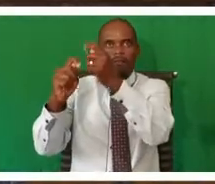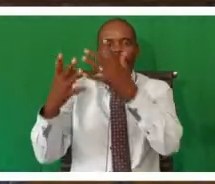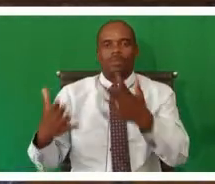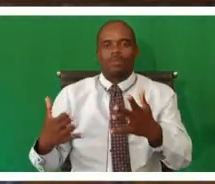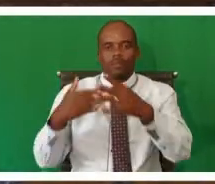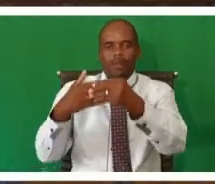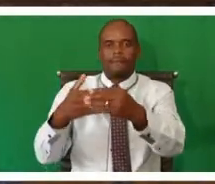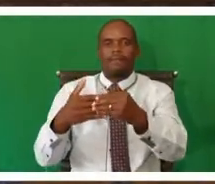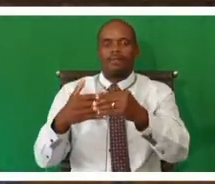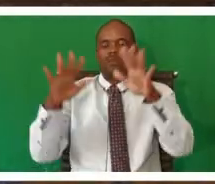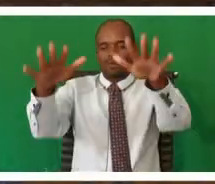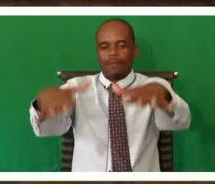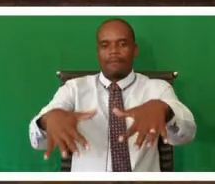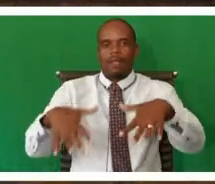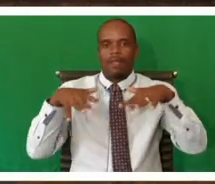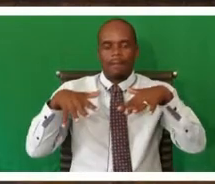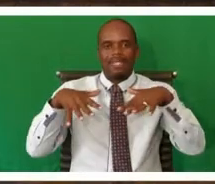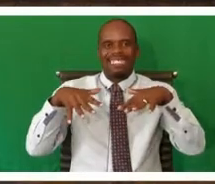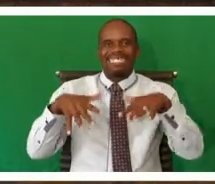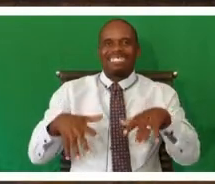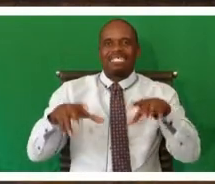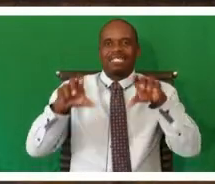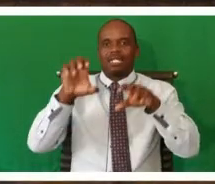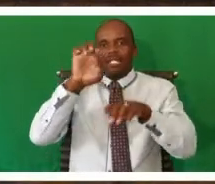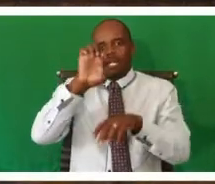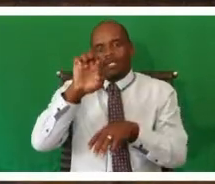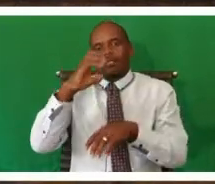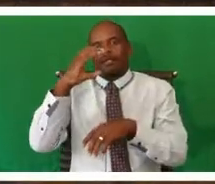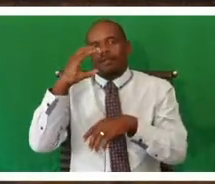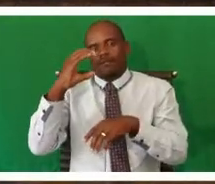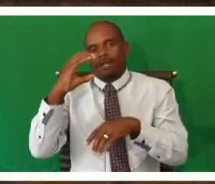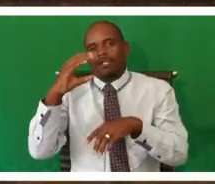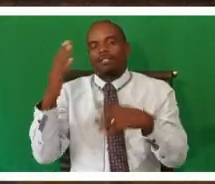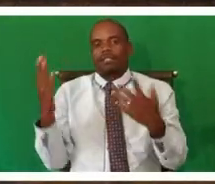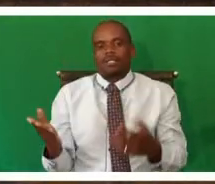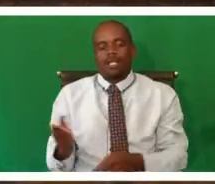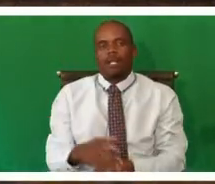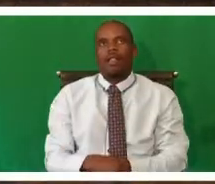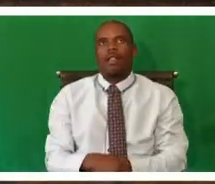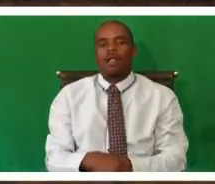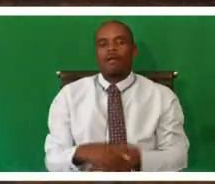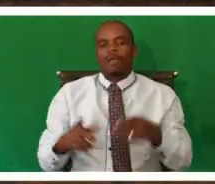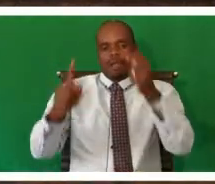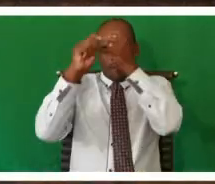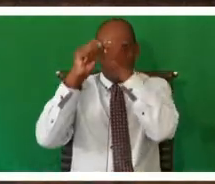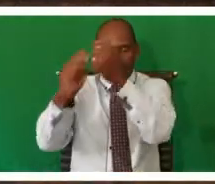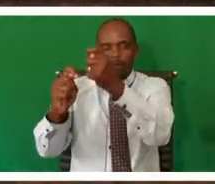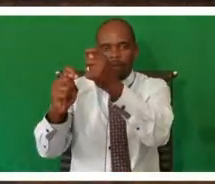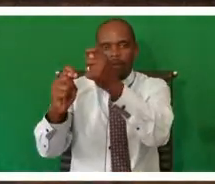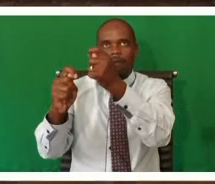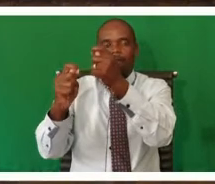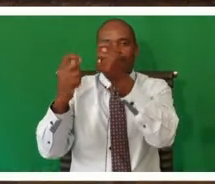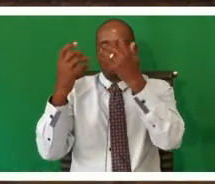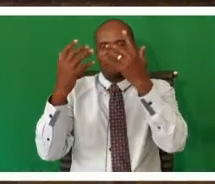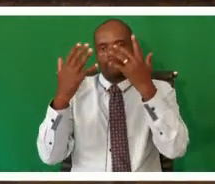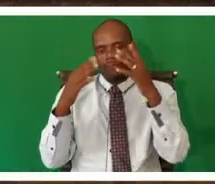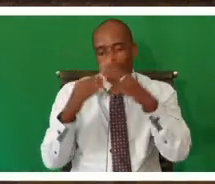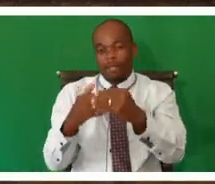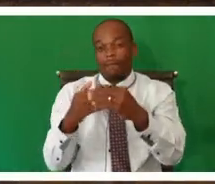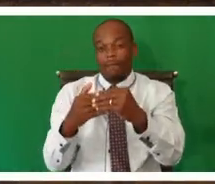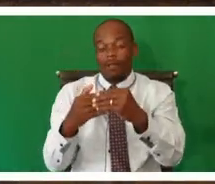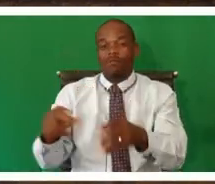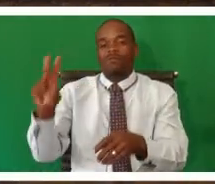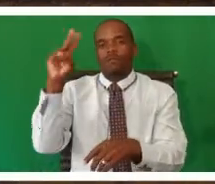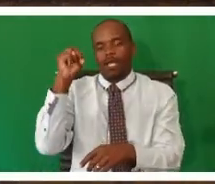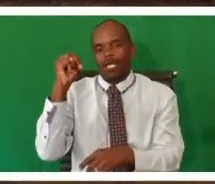and the Executive Council, honorable members of the NCOP, Judge President